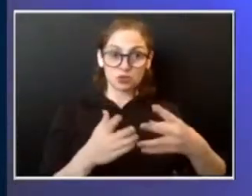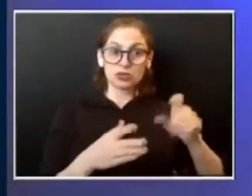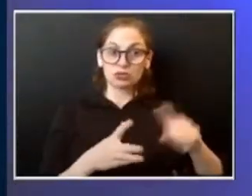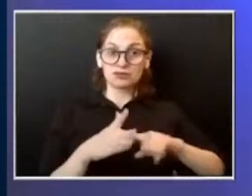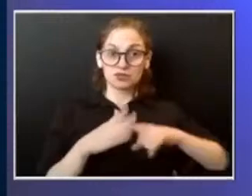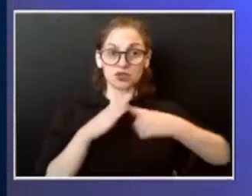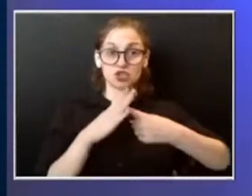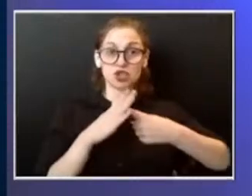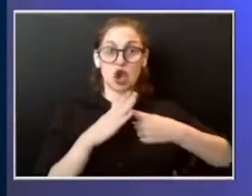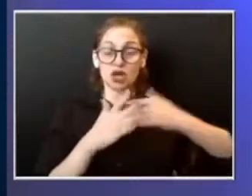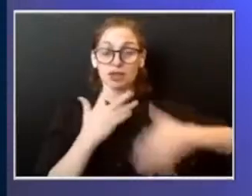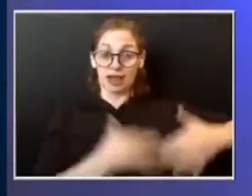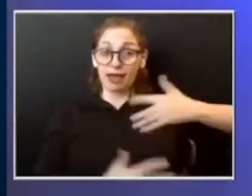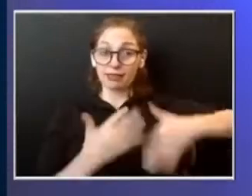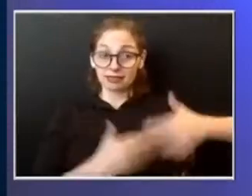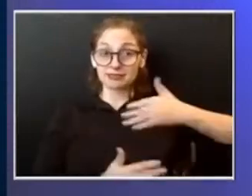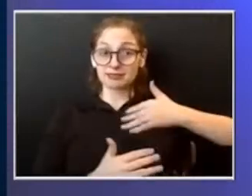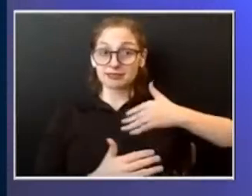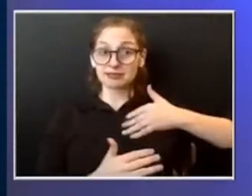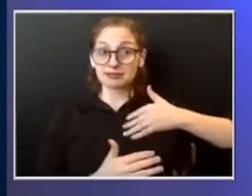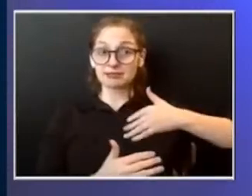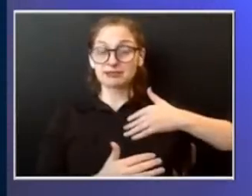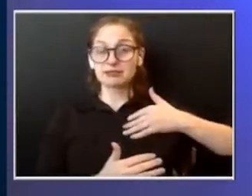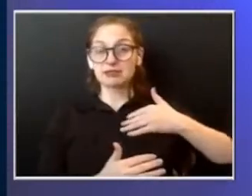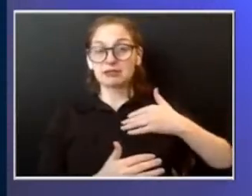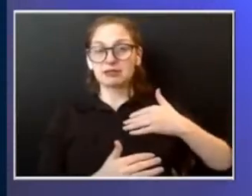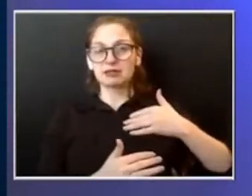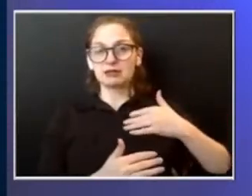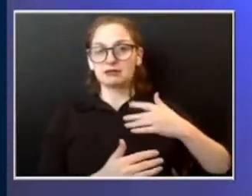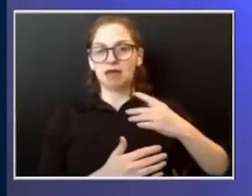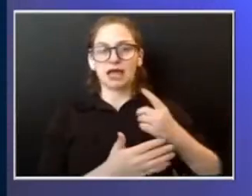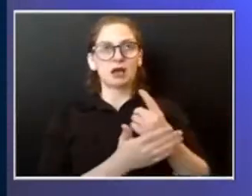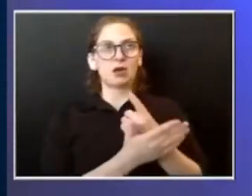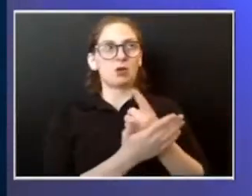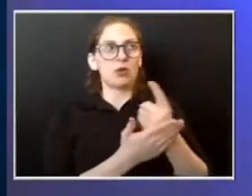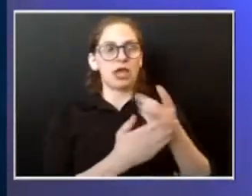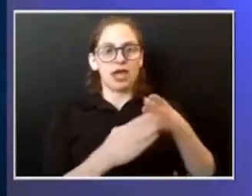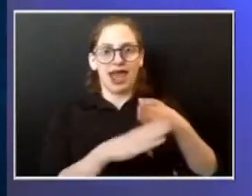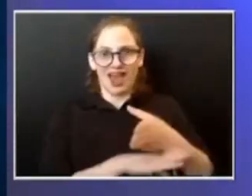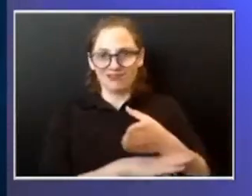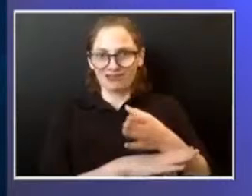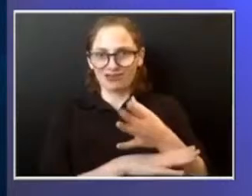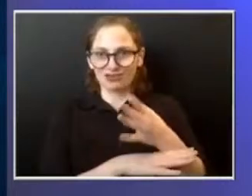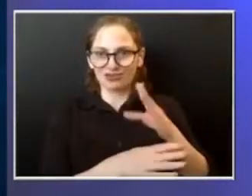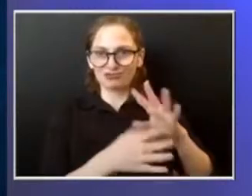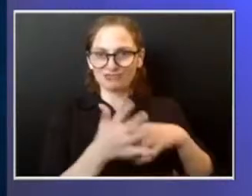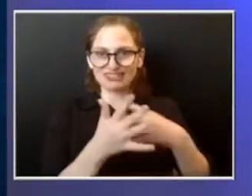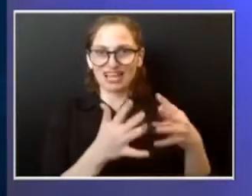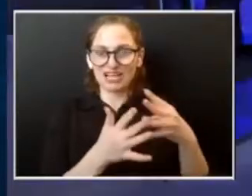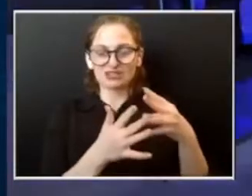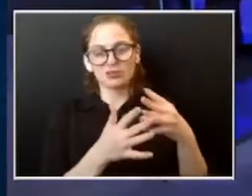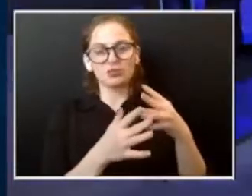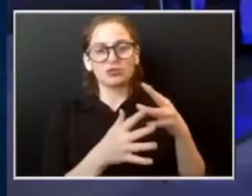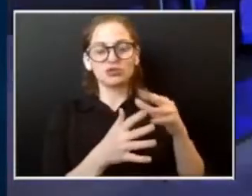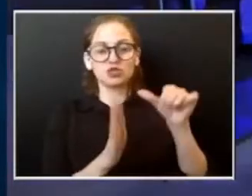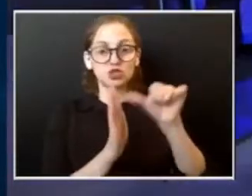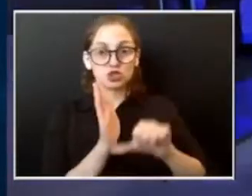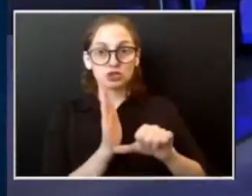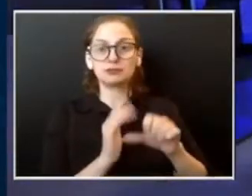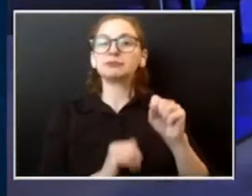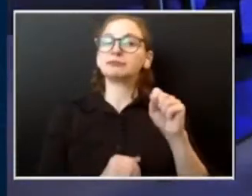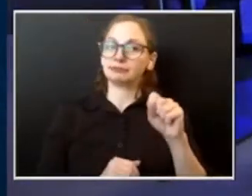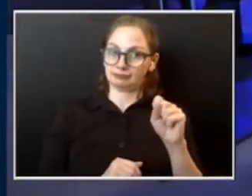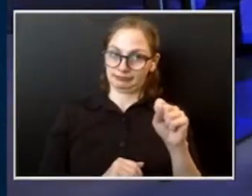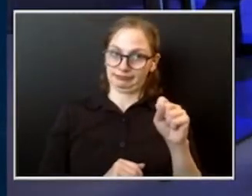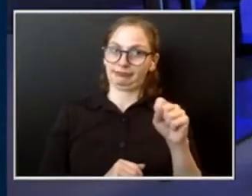like a week after we were scheduled for surgery. So it was like my so GFR was down to 10. So I just started